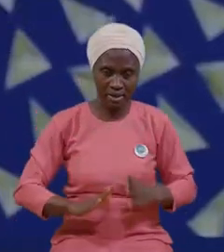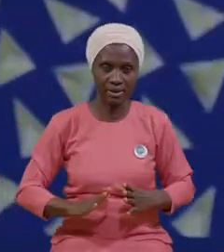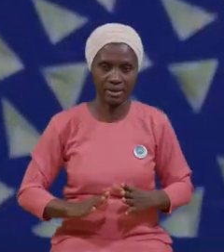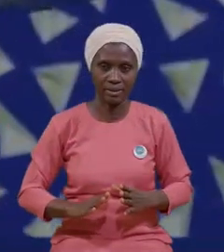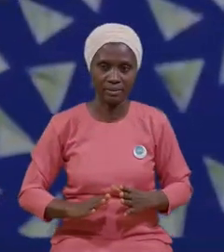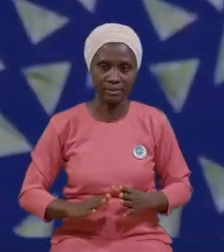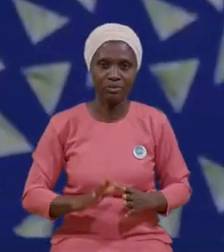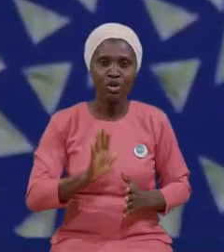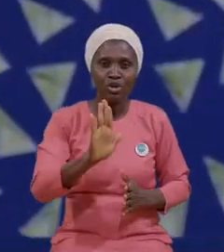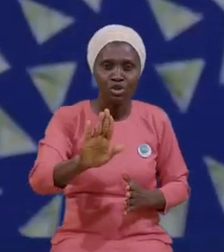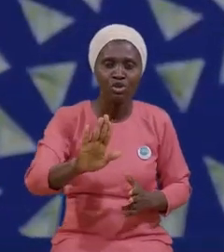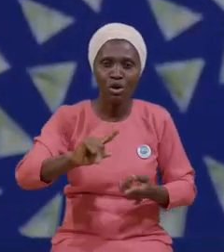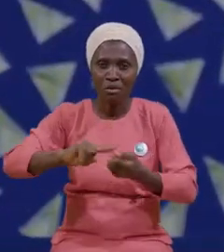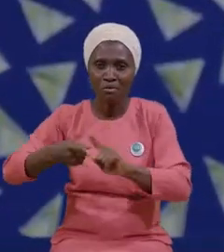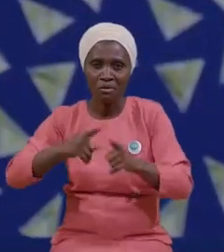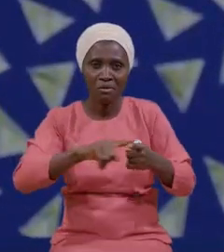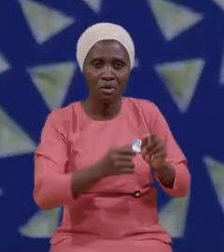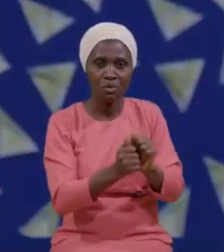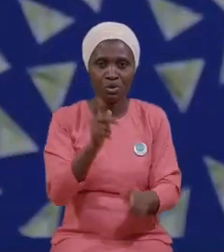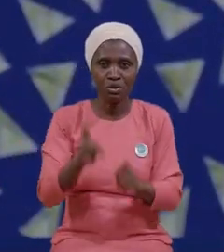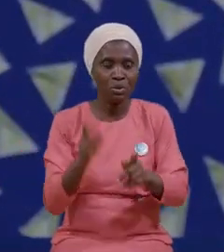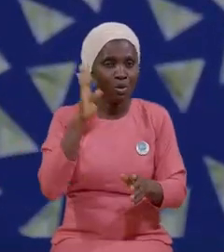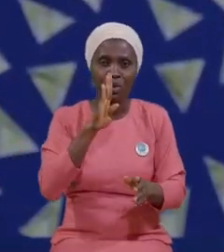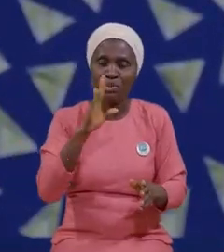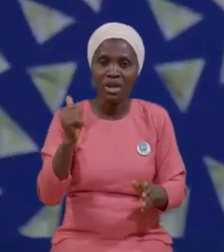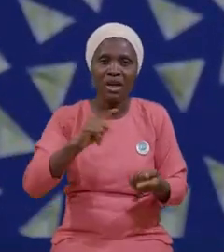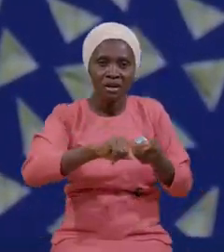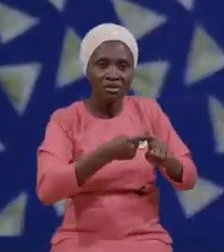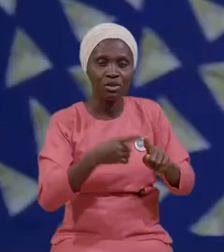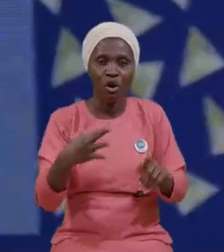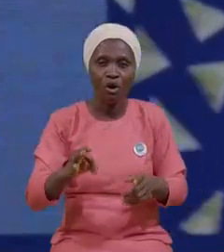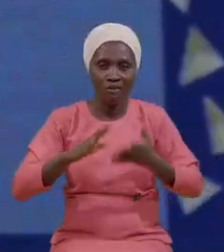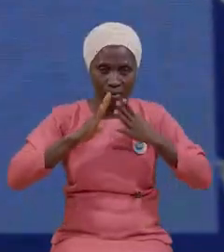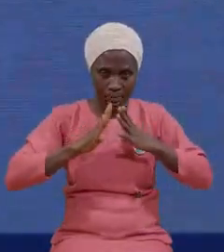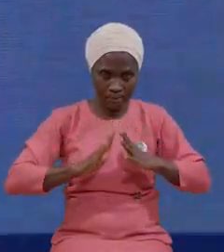Your relationship will be a relationship of peace.